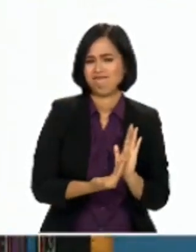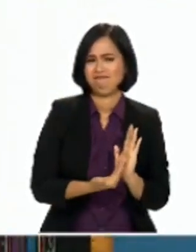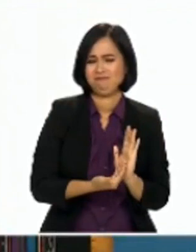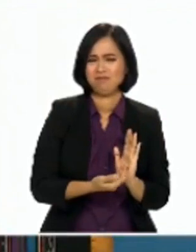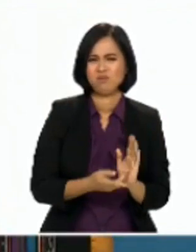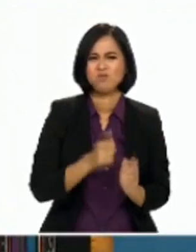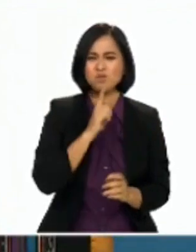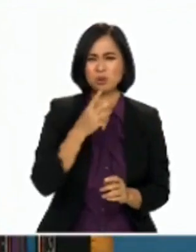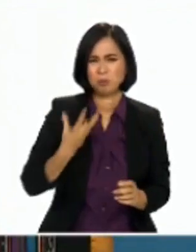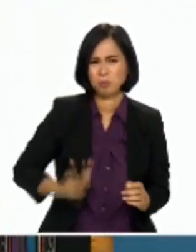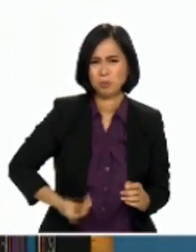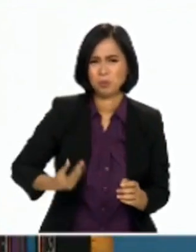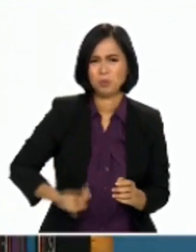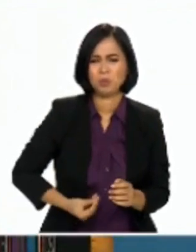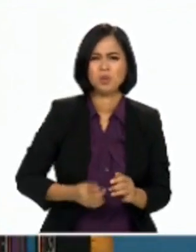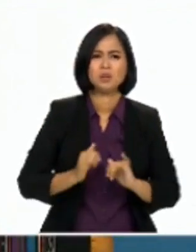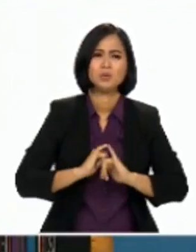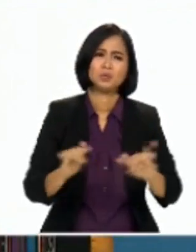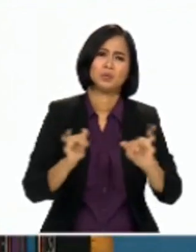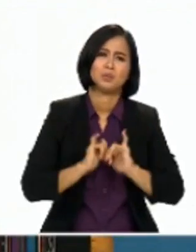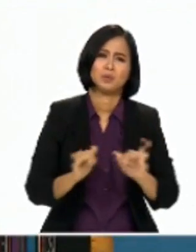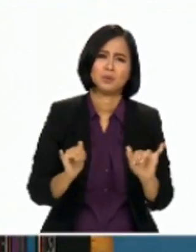is pervasive.